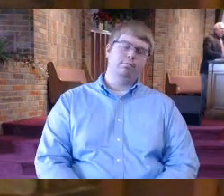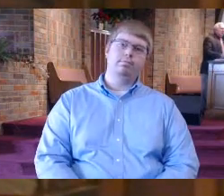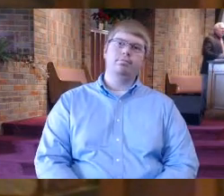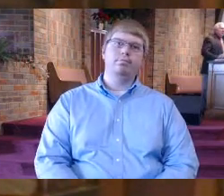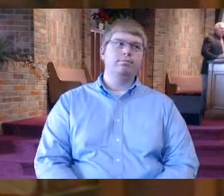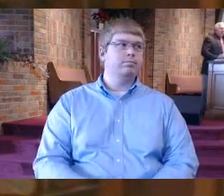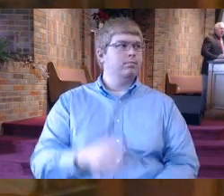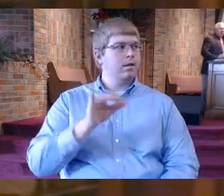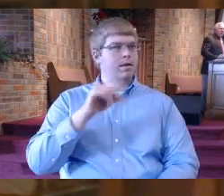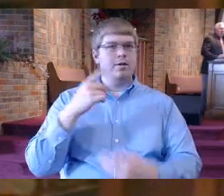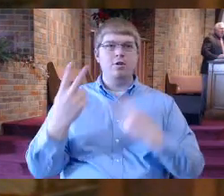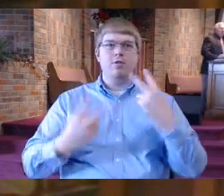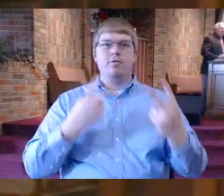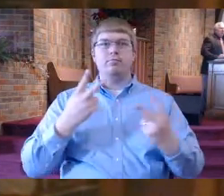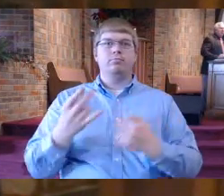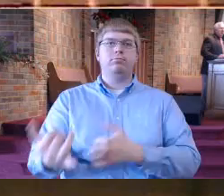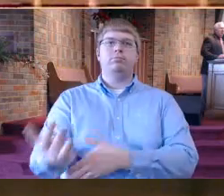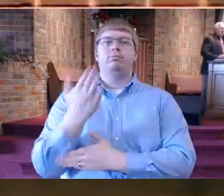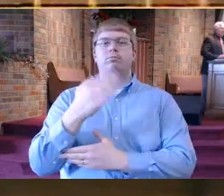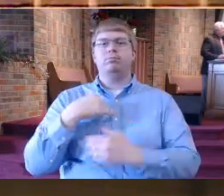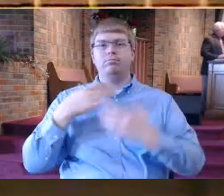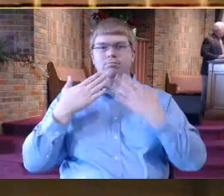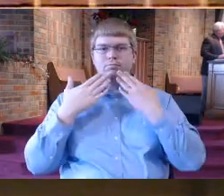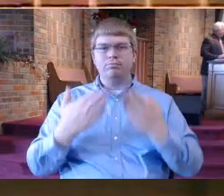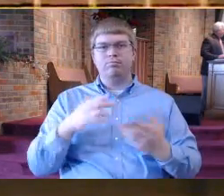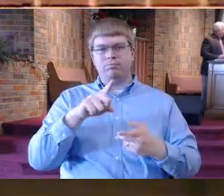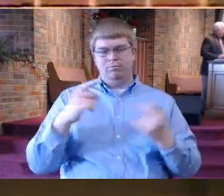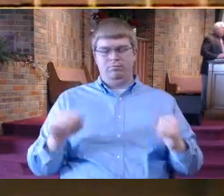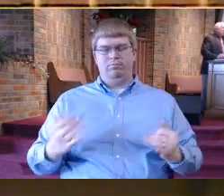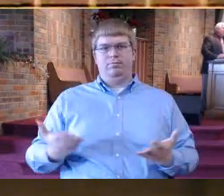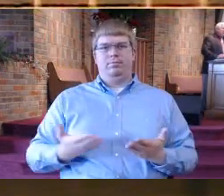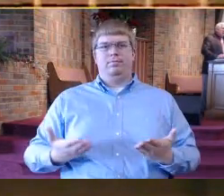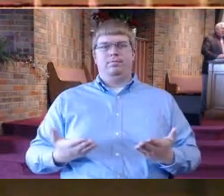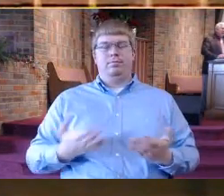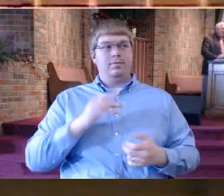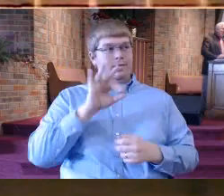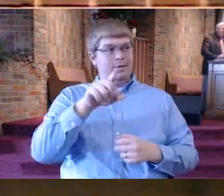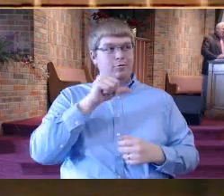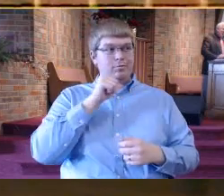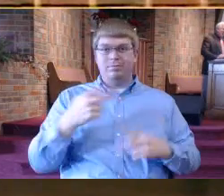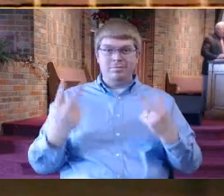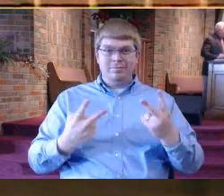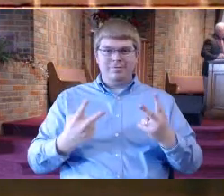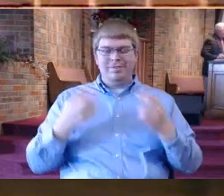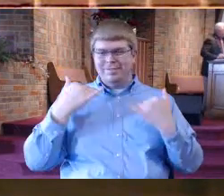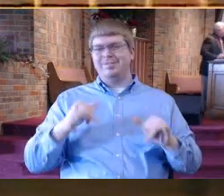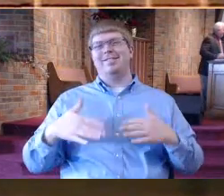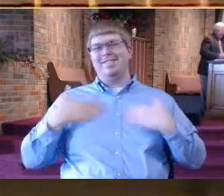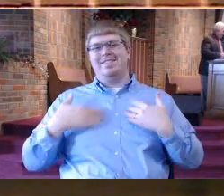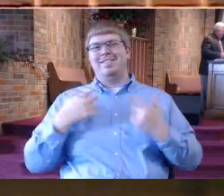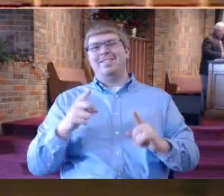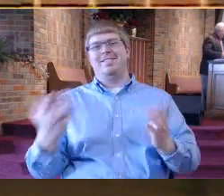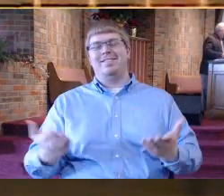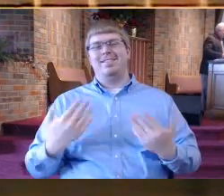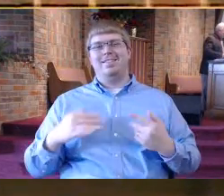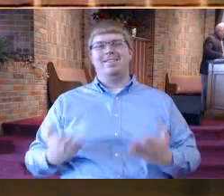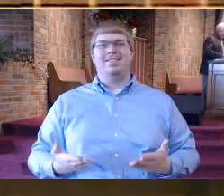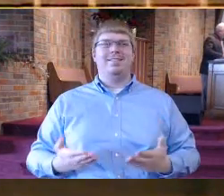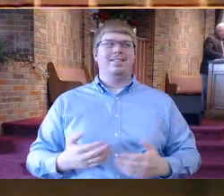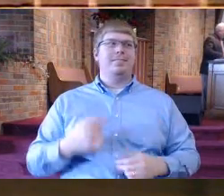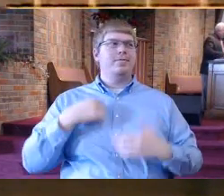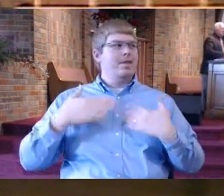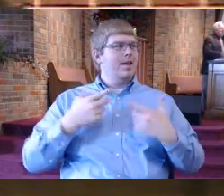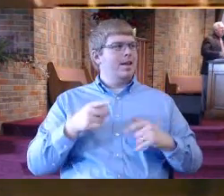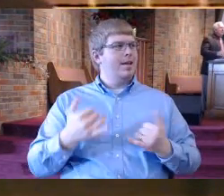If you're visiting with us, we're thankful for your presence. If you're not visiting with us, we're thankful for your presence. We're glad that you're